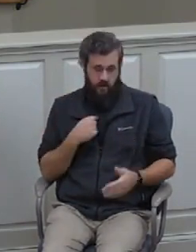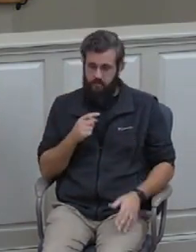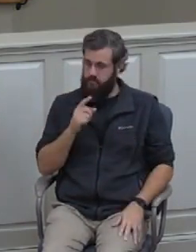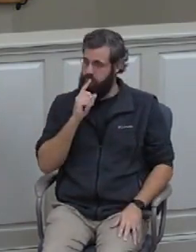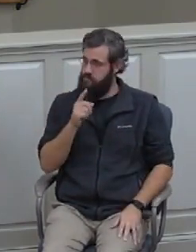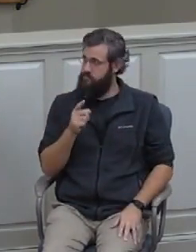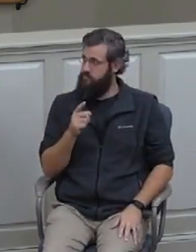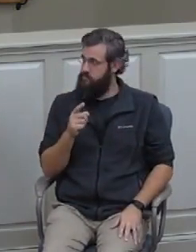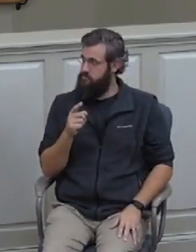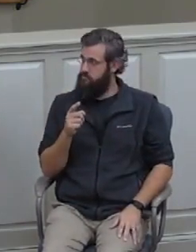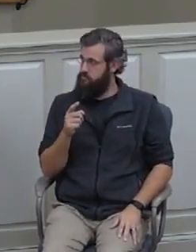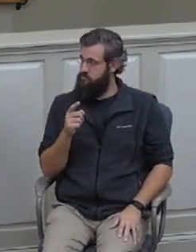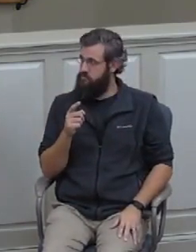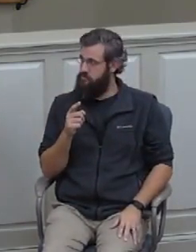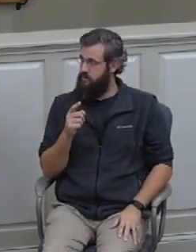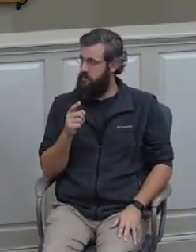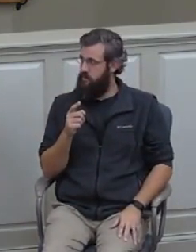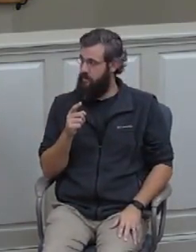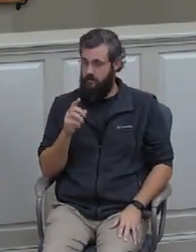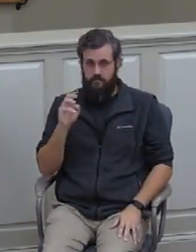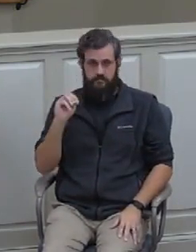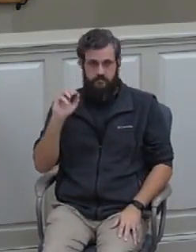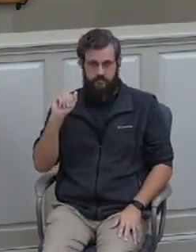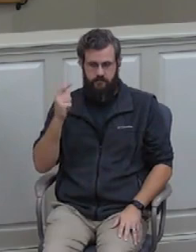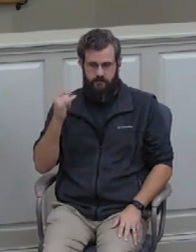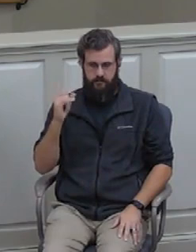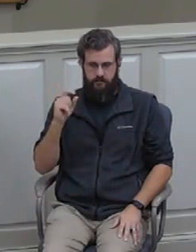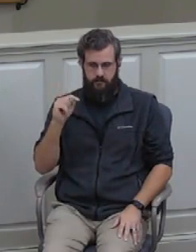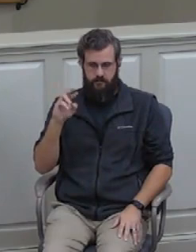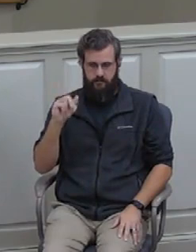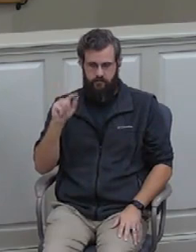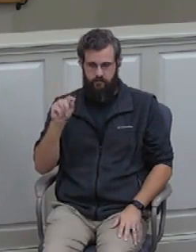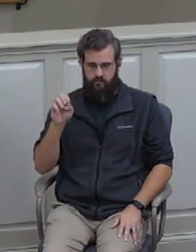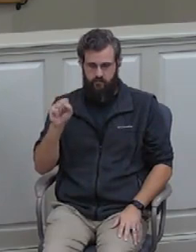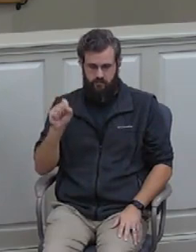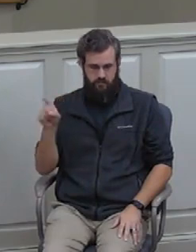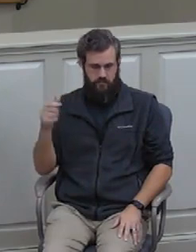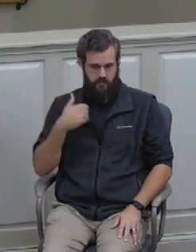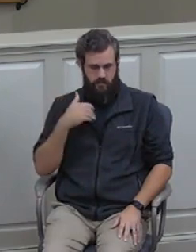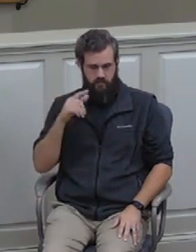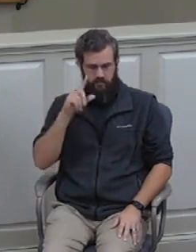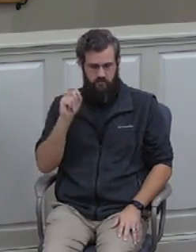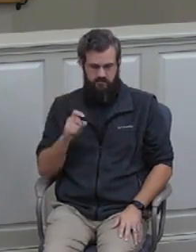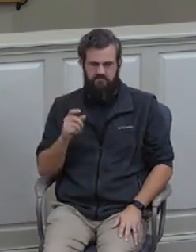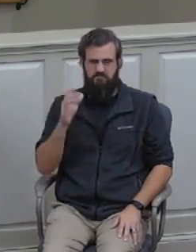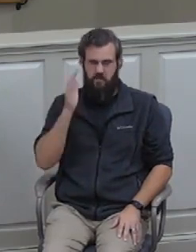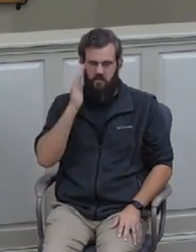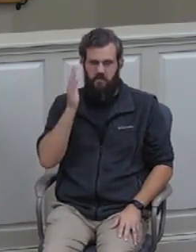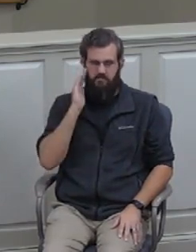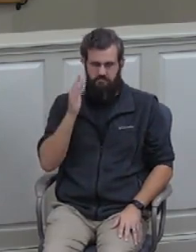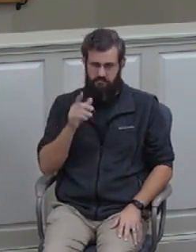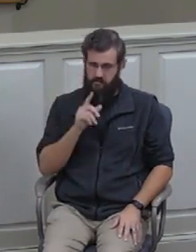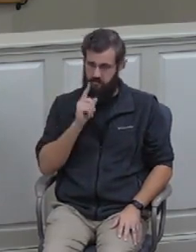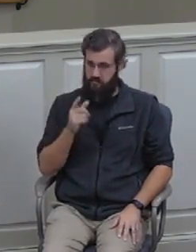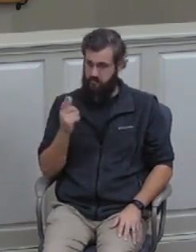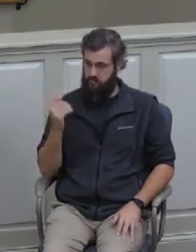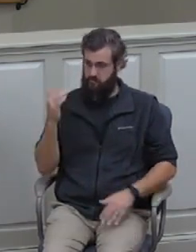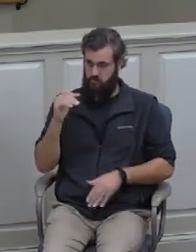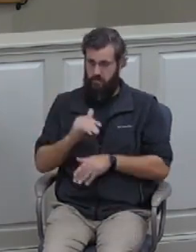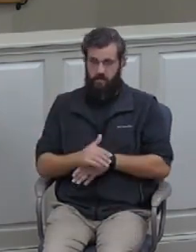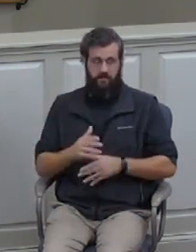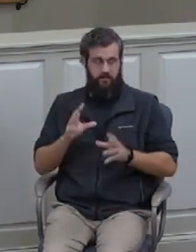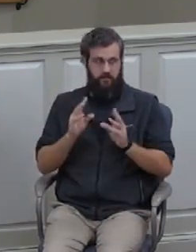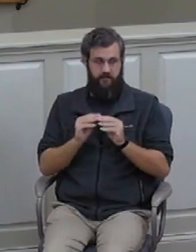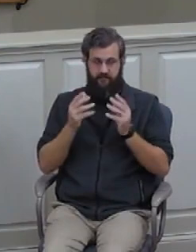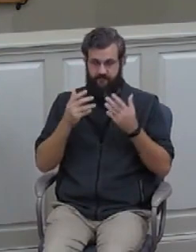that the magistrates will have some questions. I plan to do that. I will call him actually when we leave the meeting